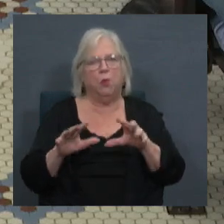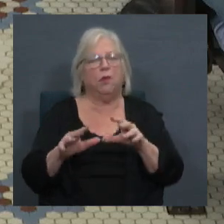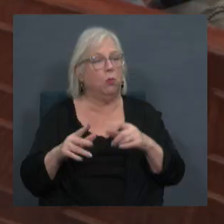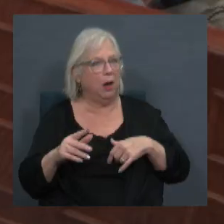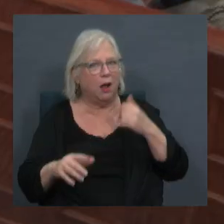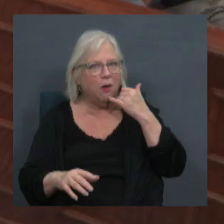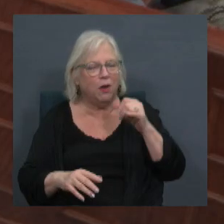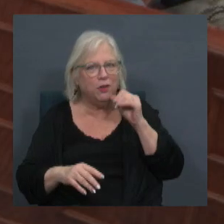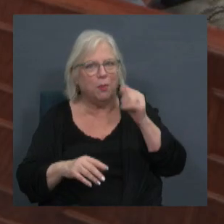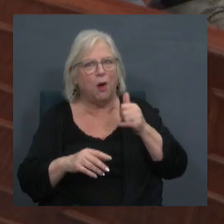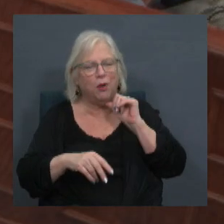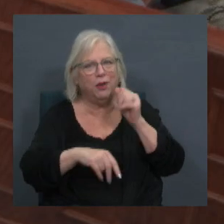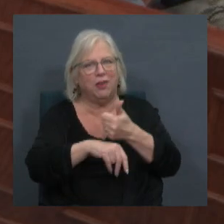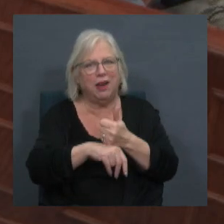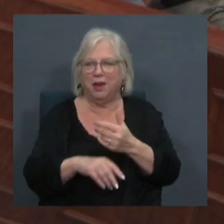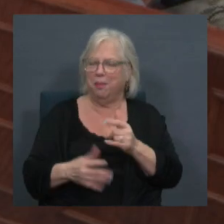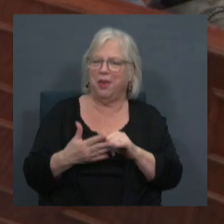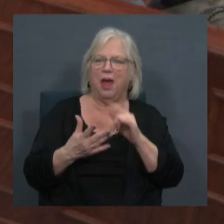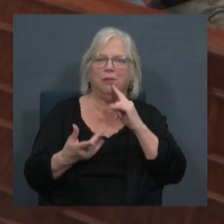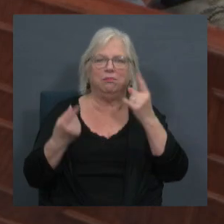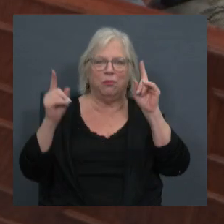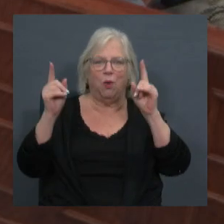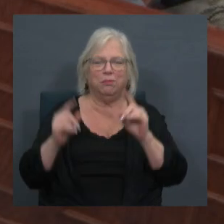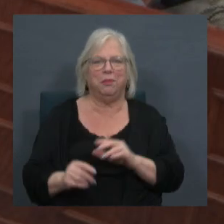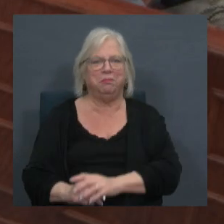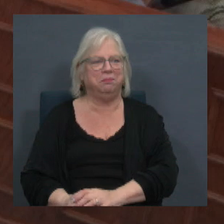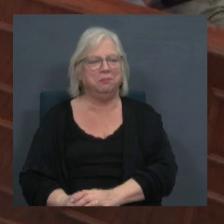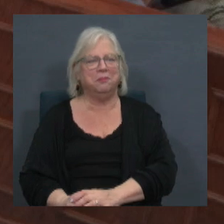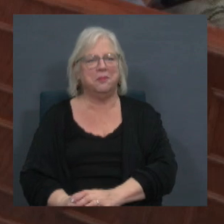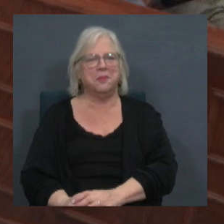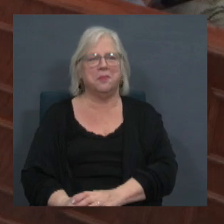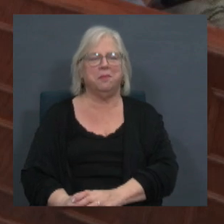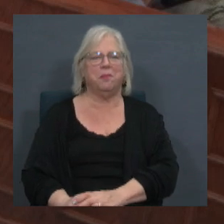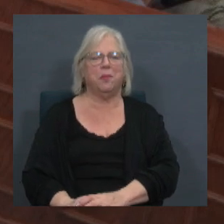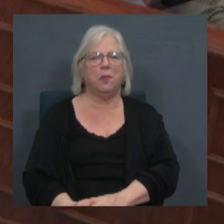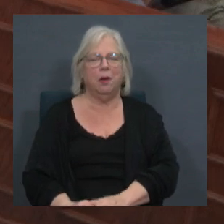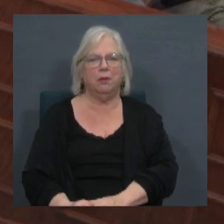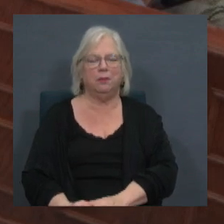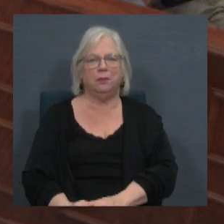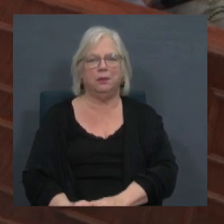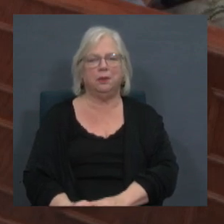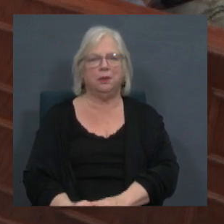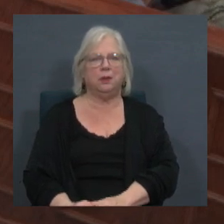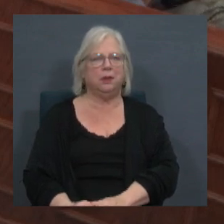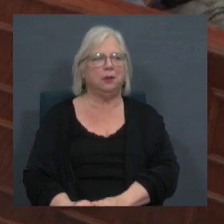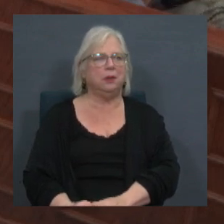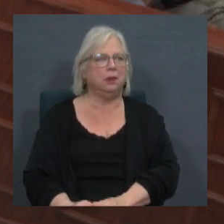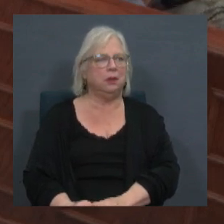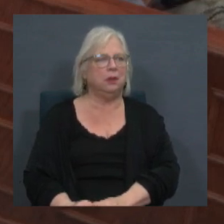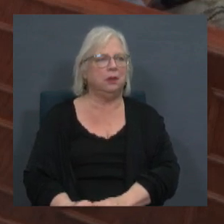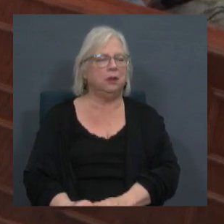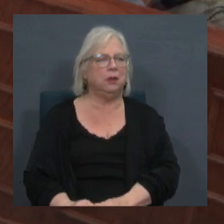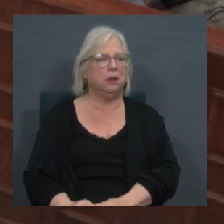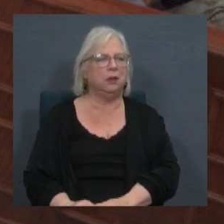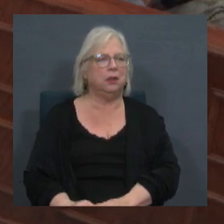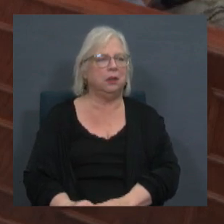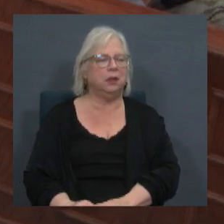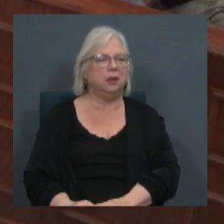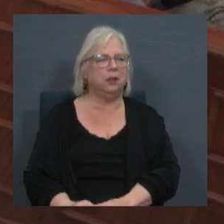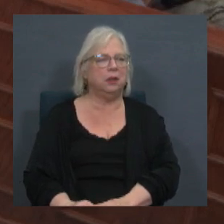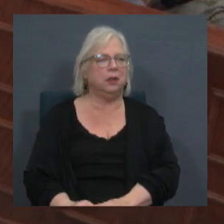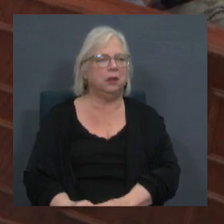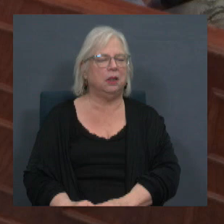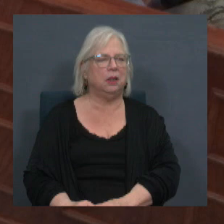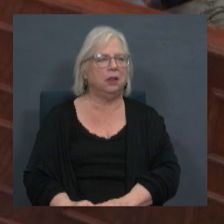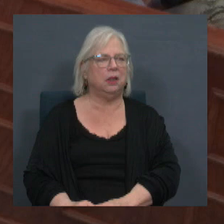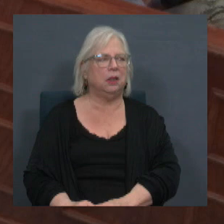and we'll get it set up. That'll work. Thank you, sir. Okay, thank Any other you. questions, Mr. Mayor? Great synergy, Director Campiris and